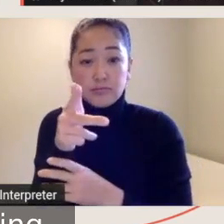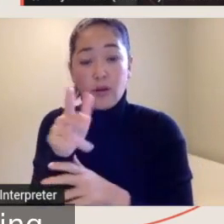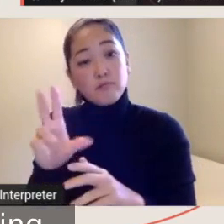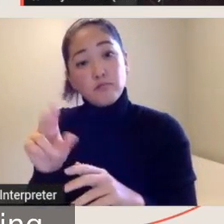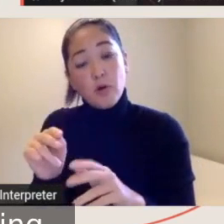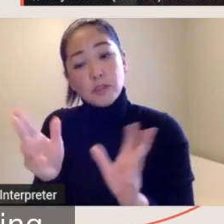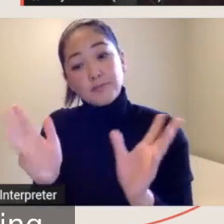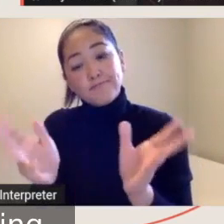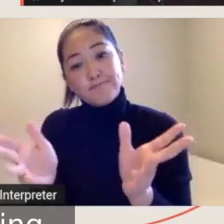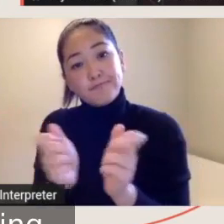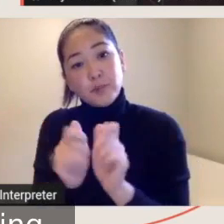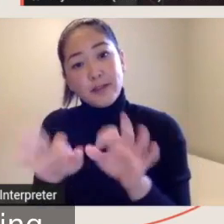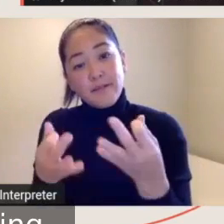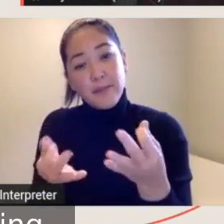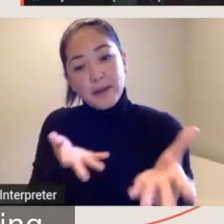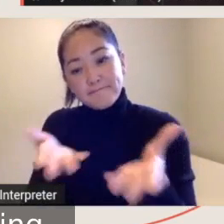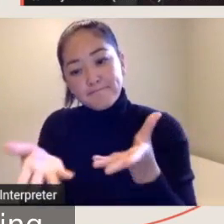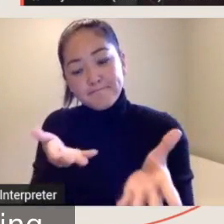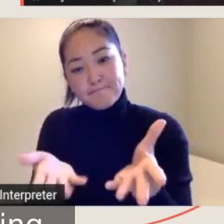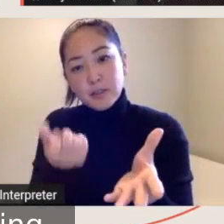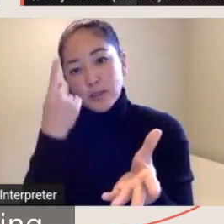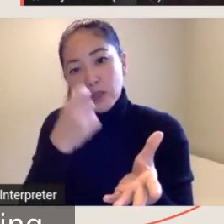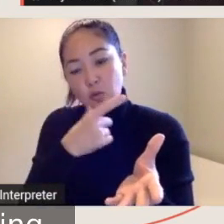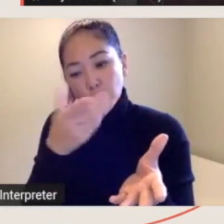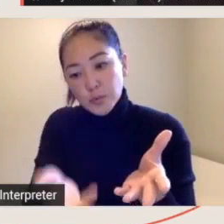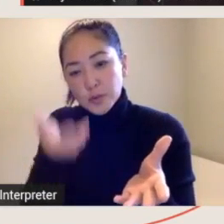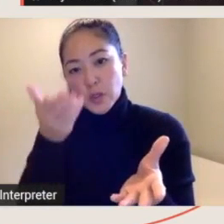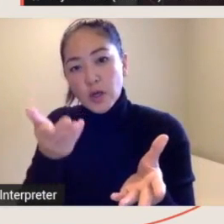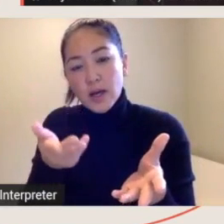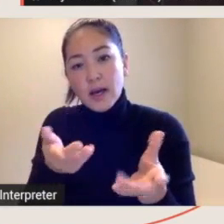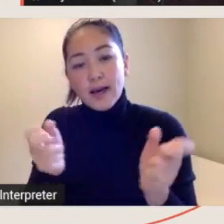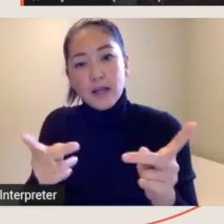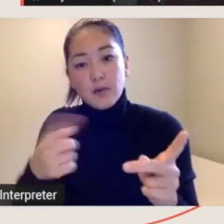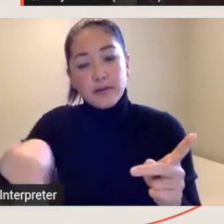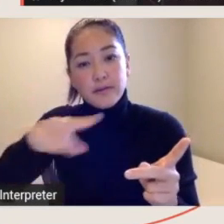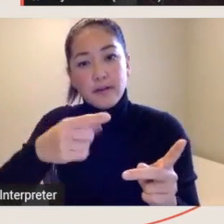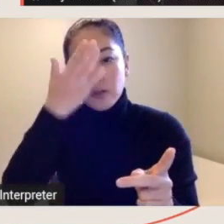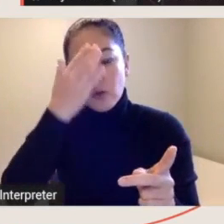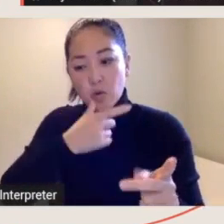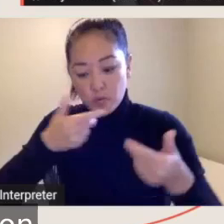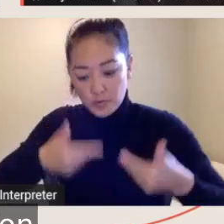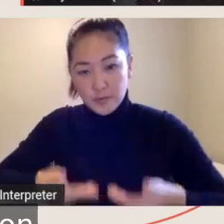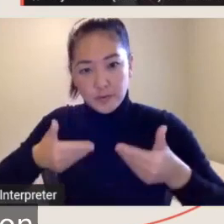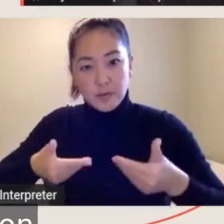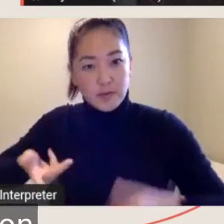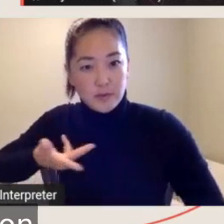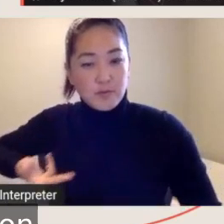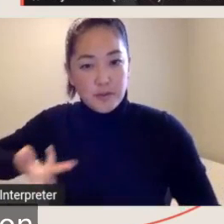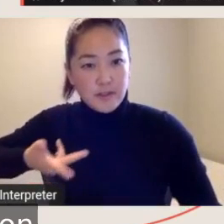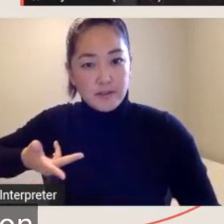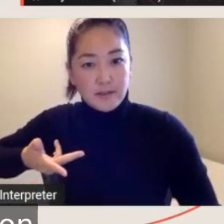characters, knowing them, allowing them to know us. So yeah, that's also what granted us like to show